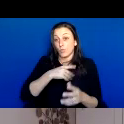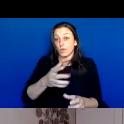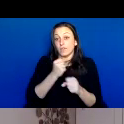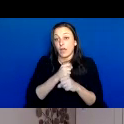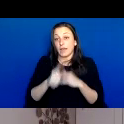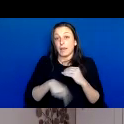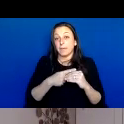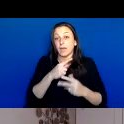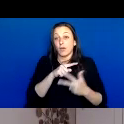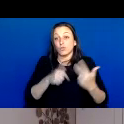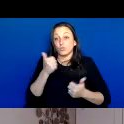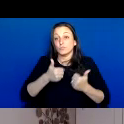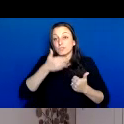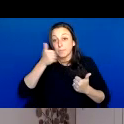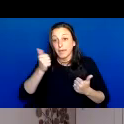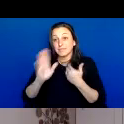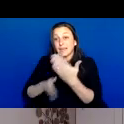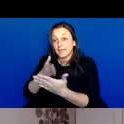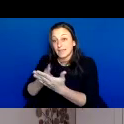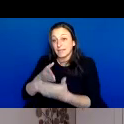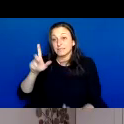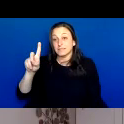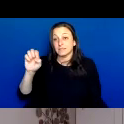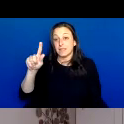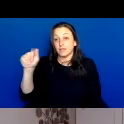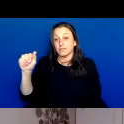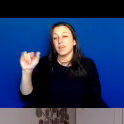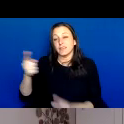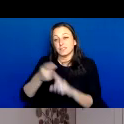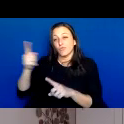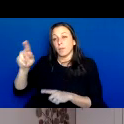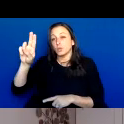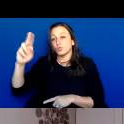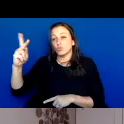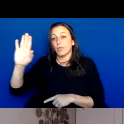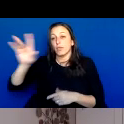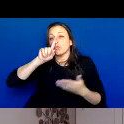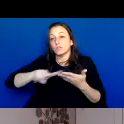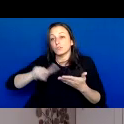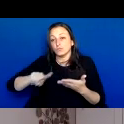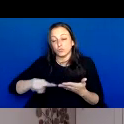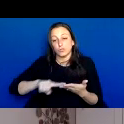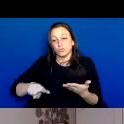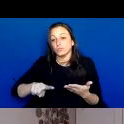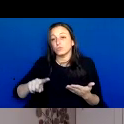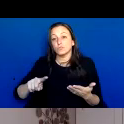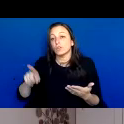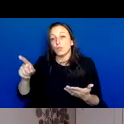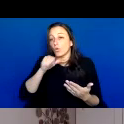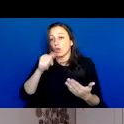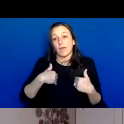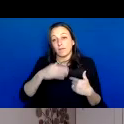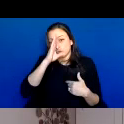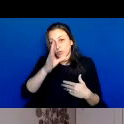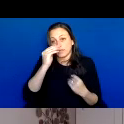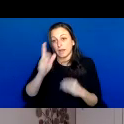effectiveness in the Delta variant is coming out of the UK, where we don't have direct data on the Johnson & Johnson vaccine. The best data